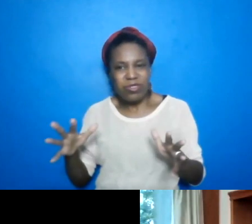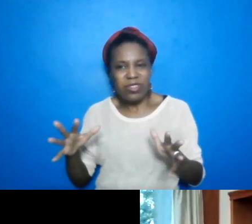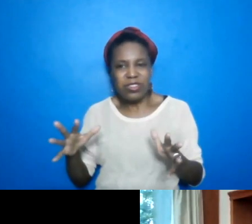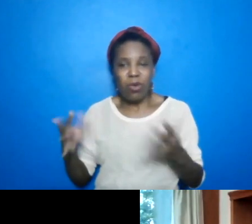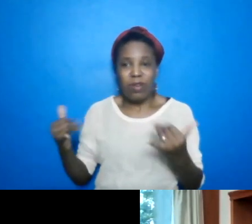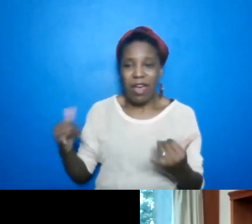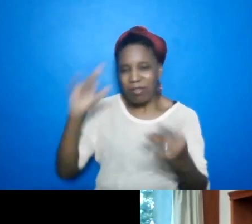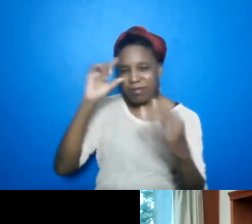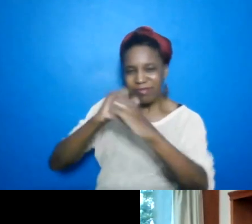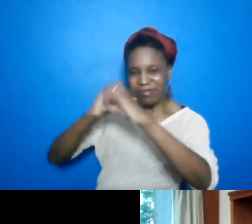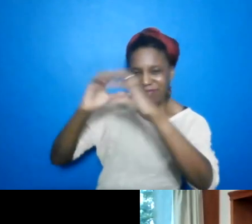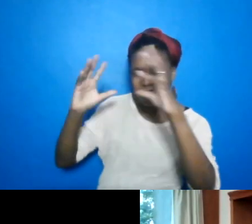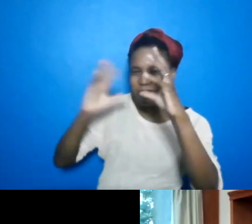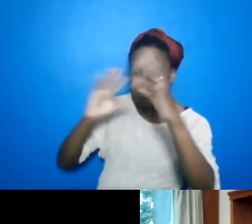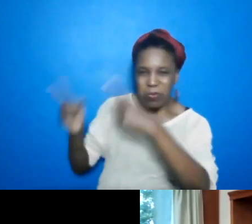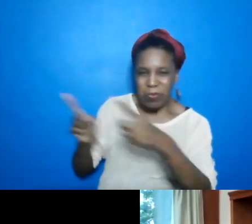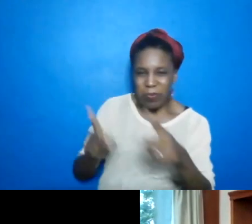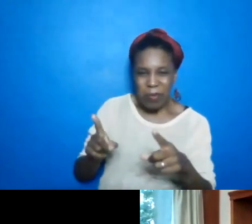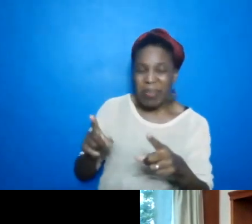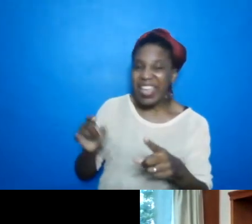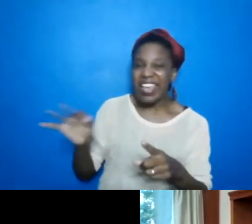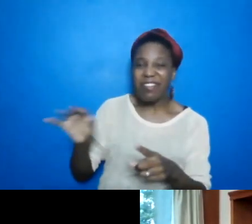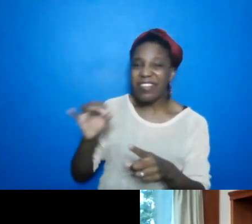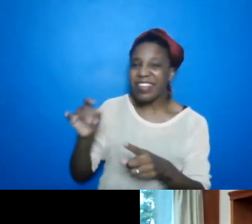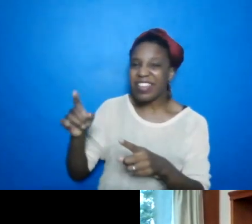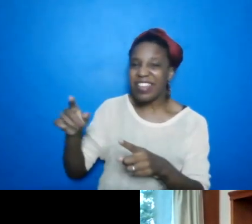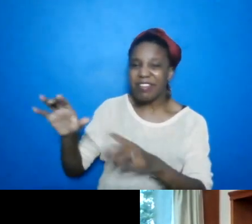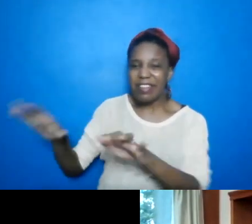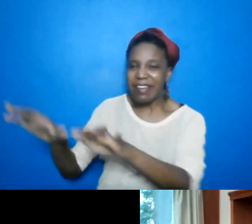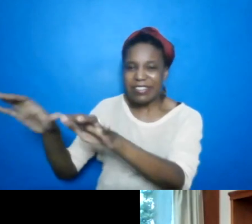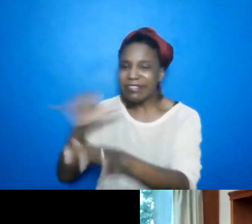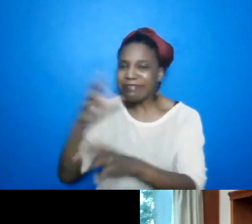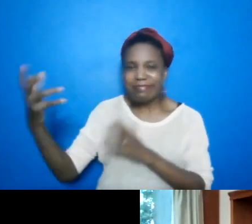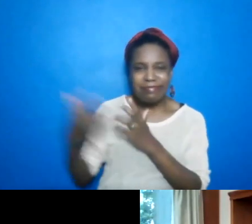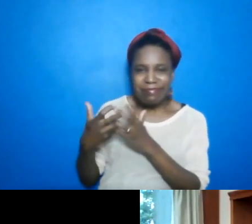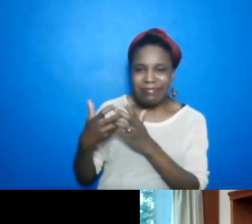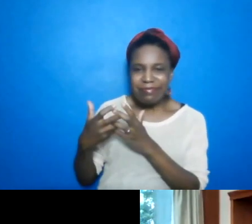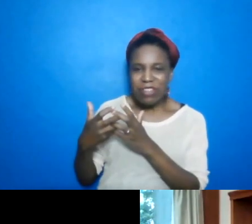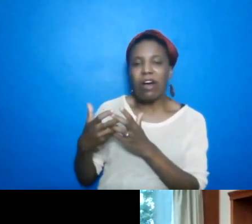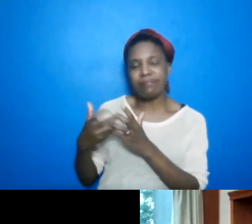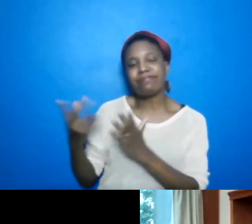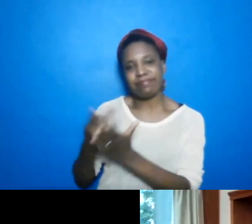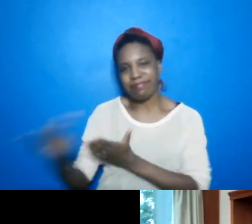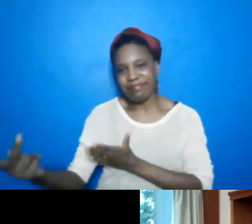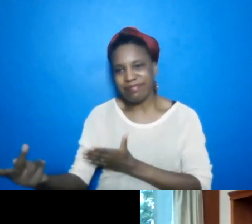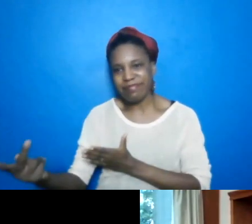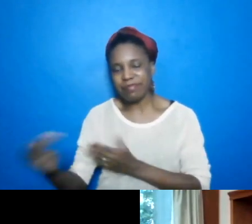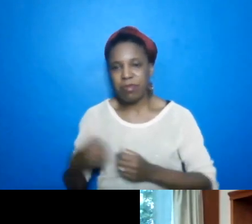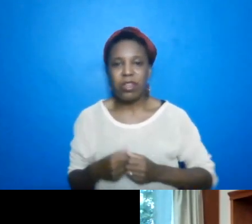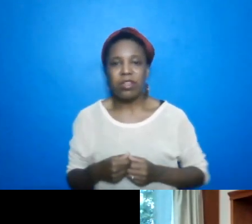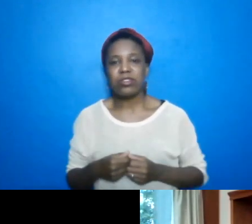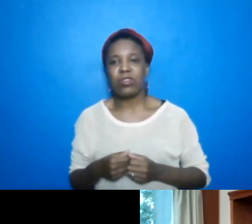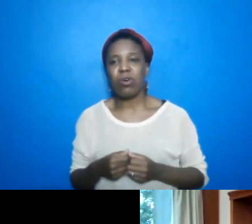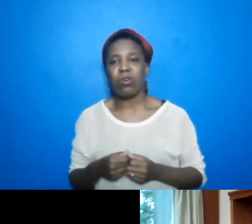that in how we speak to one another. Because sometimes if we only speak to one another in terms